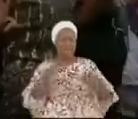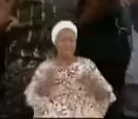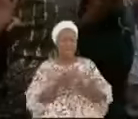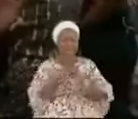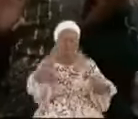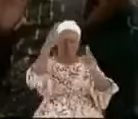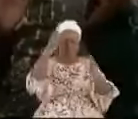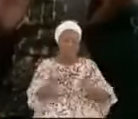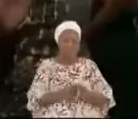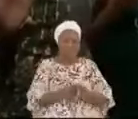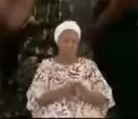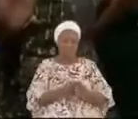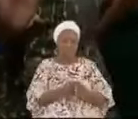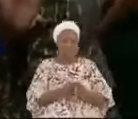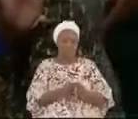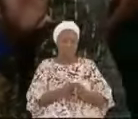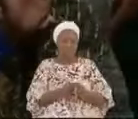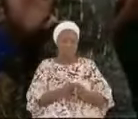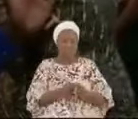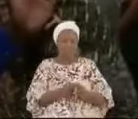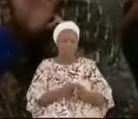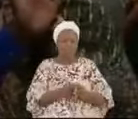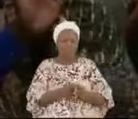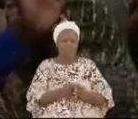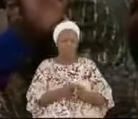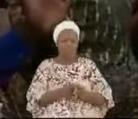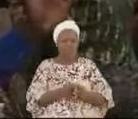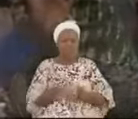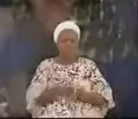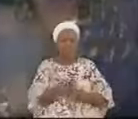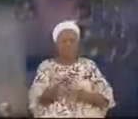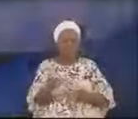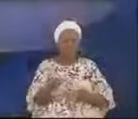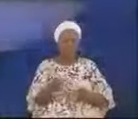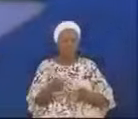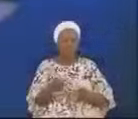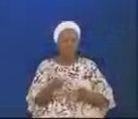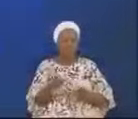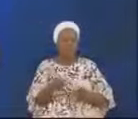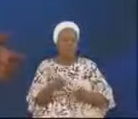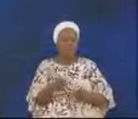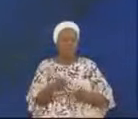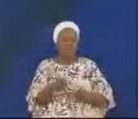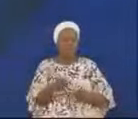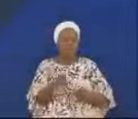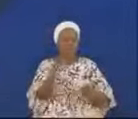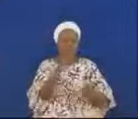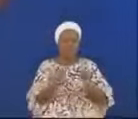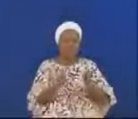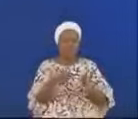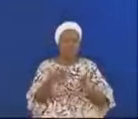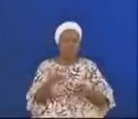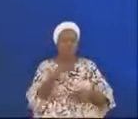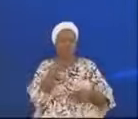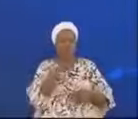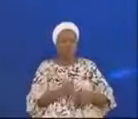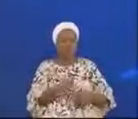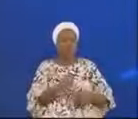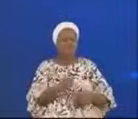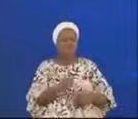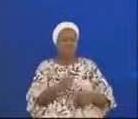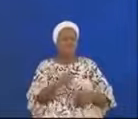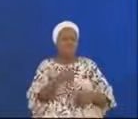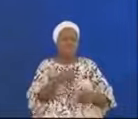Jesus' name. Those worthies of old, like Abraham, Isaac, like Jacob. Those worthies of old,